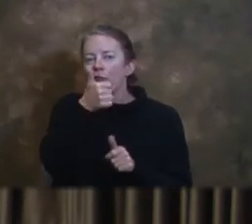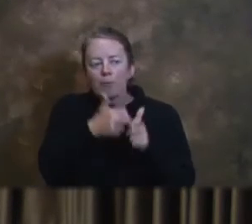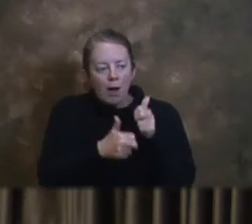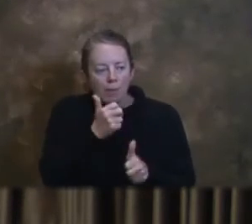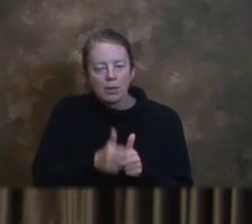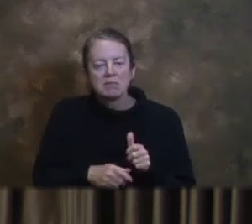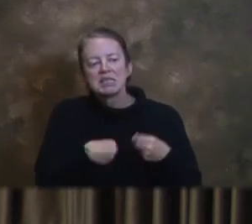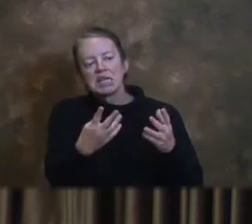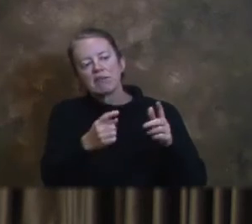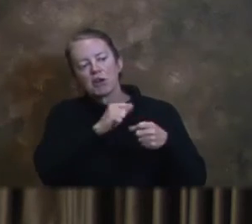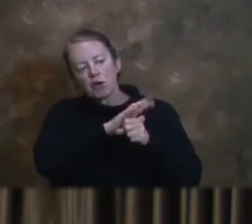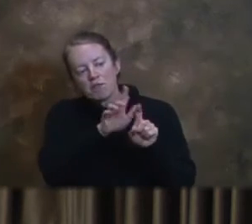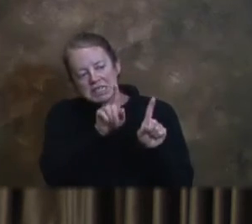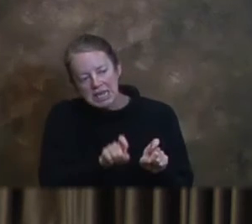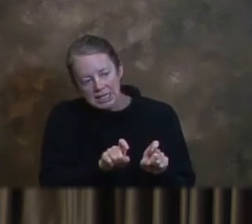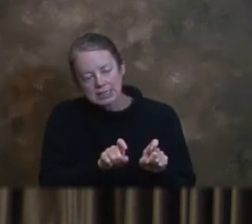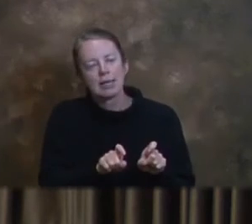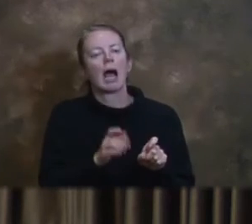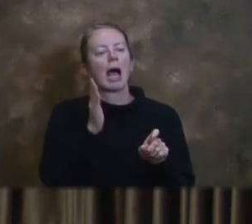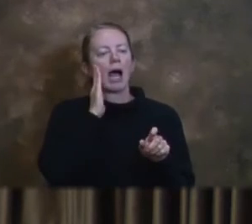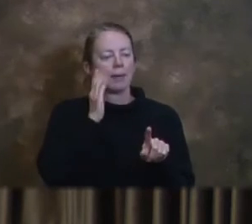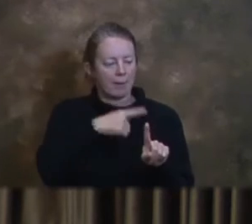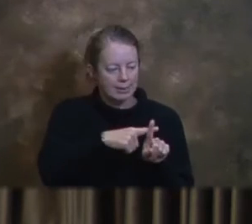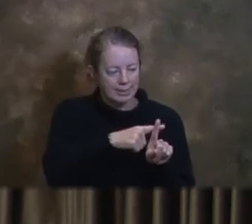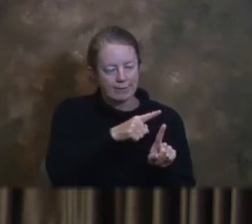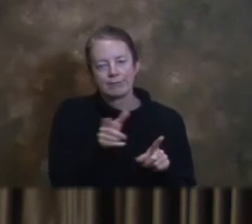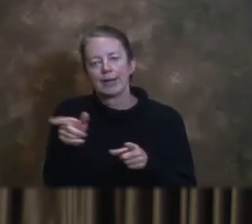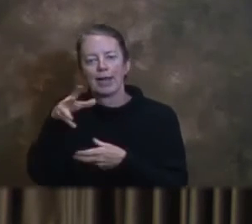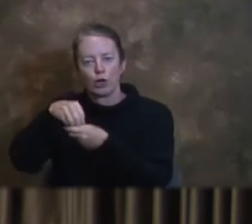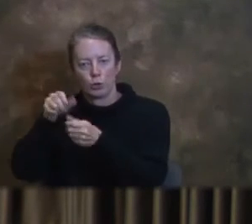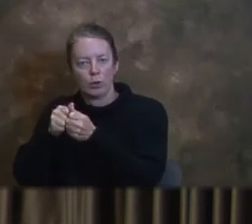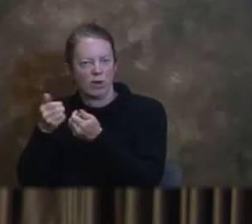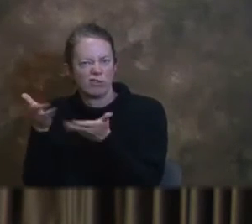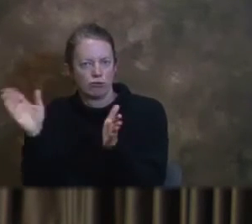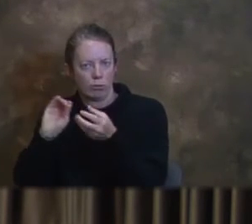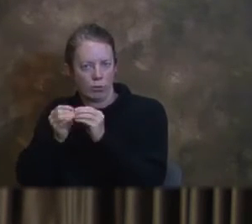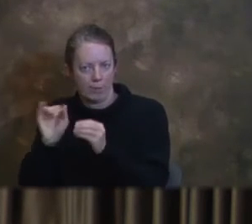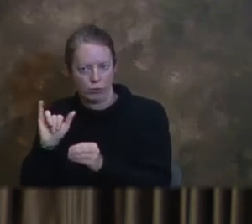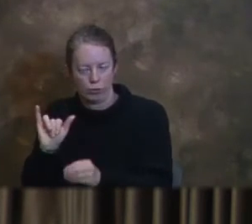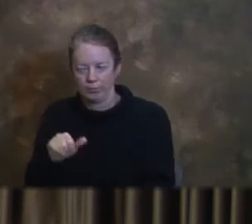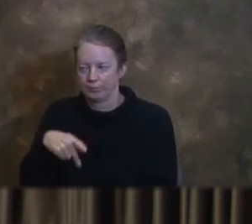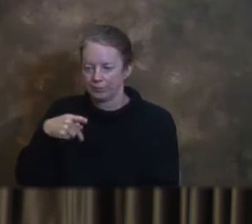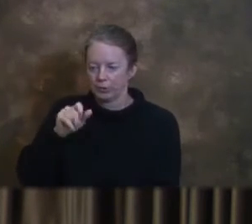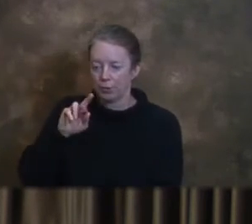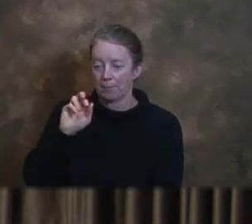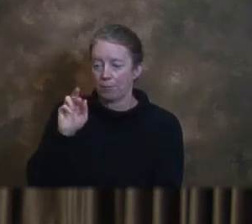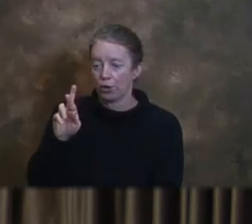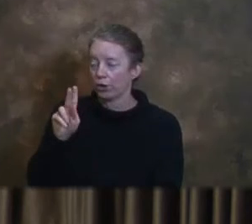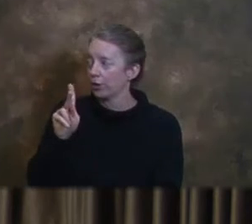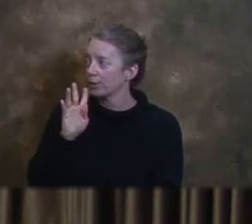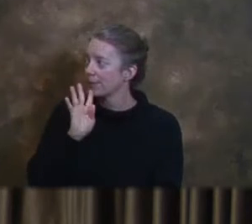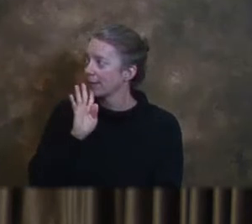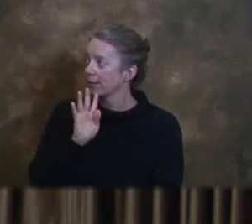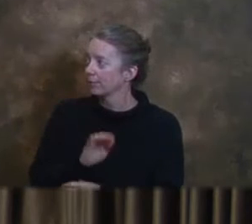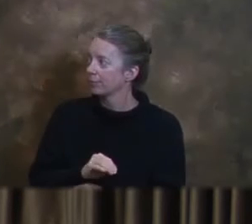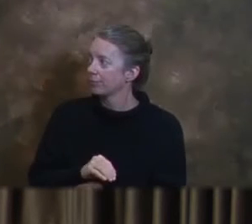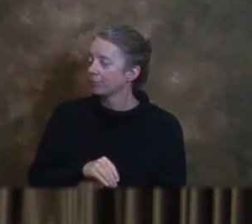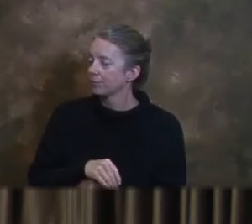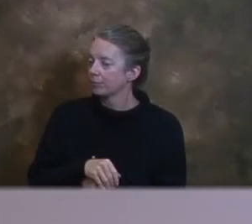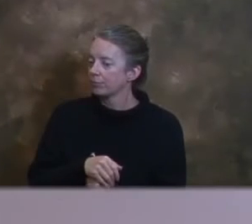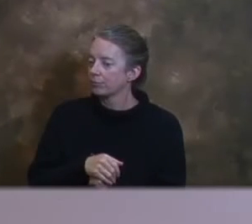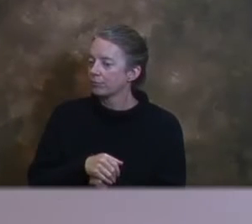COVID, they're included in that number also. Okay. I've heard anecdotes and rumors which